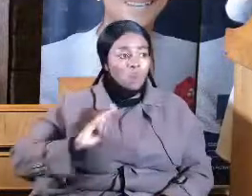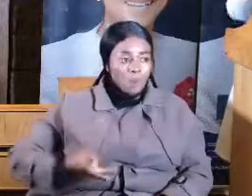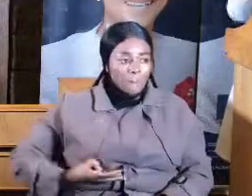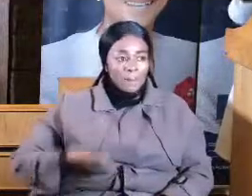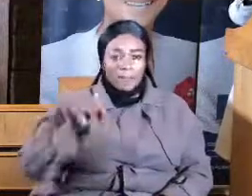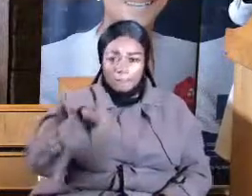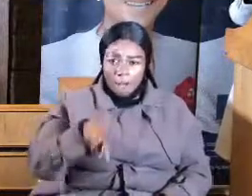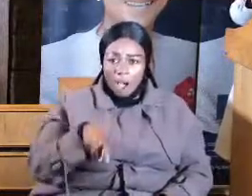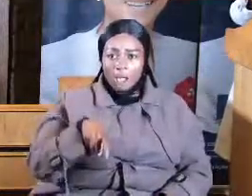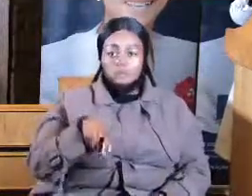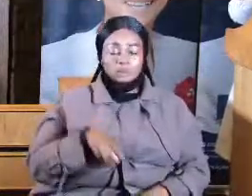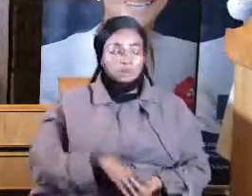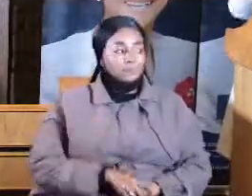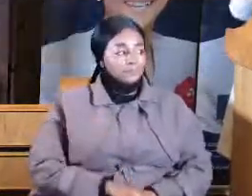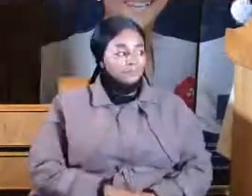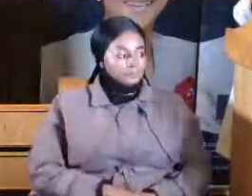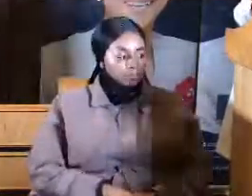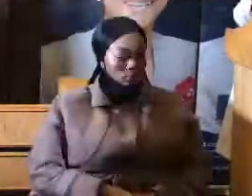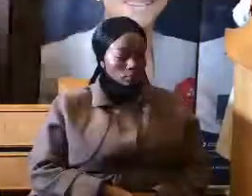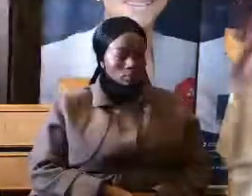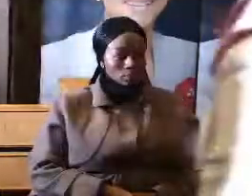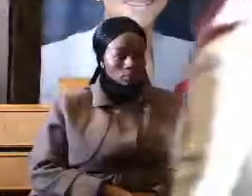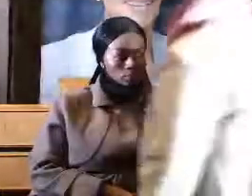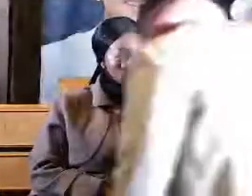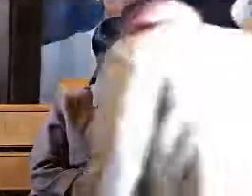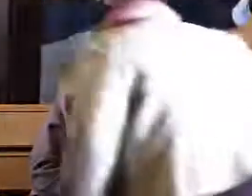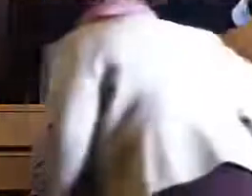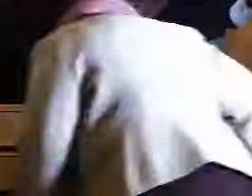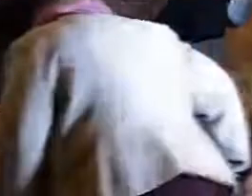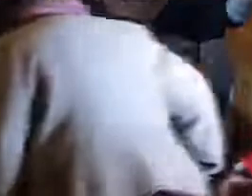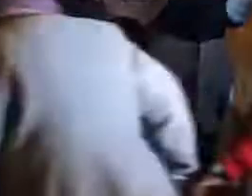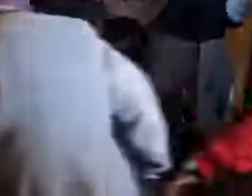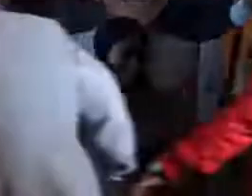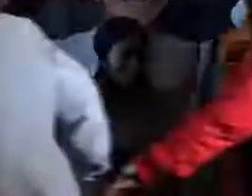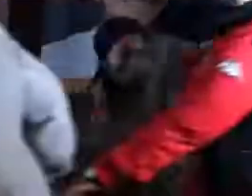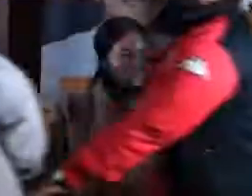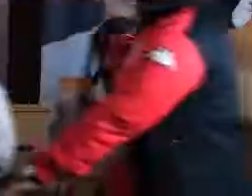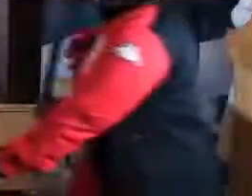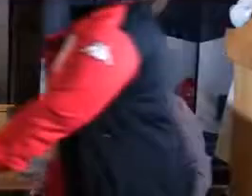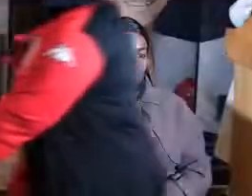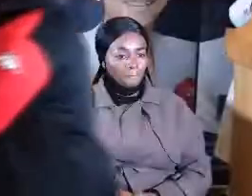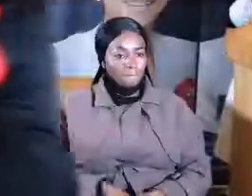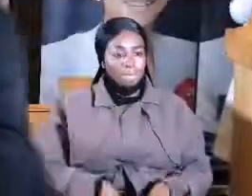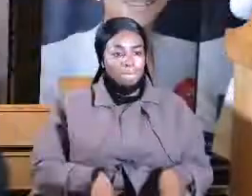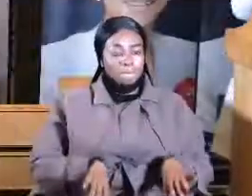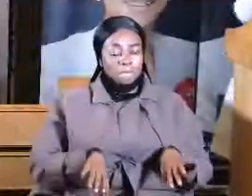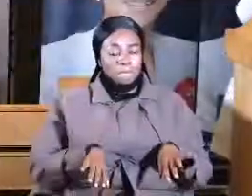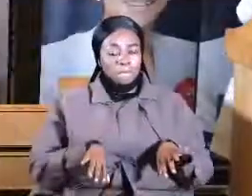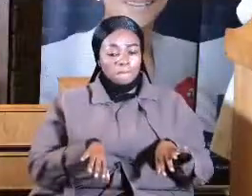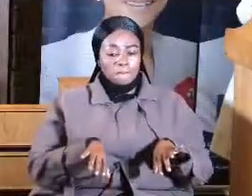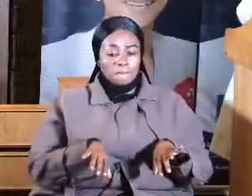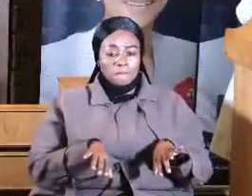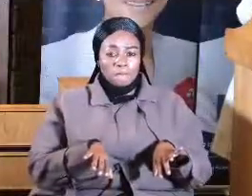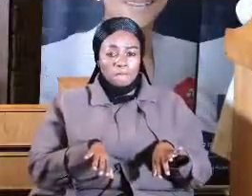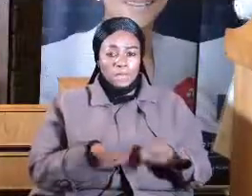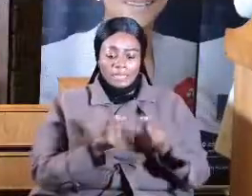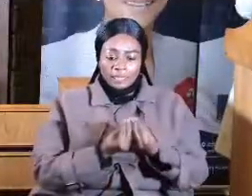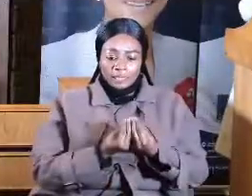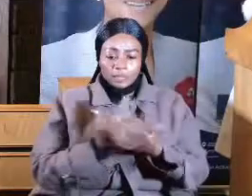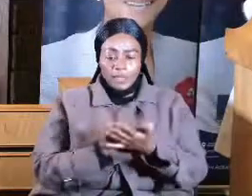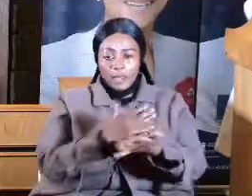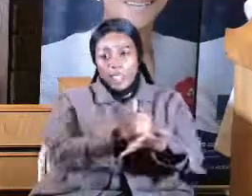a way to be able to be fulfilled, and by the only thing that can assist them is